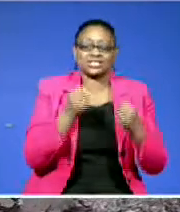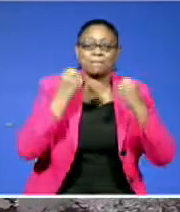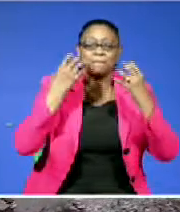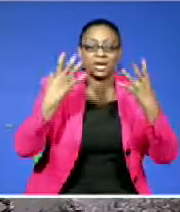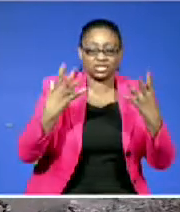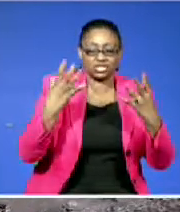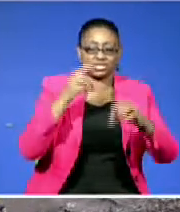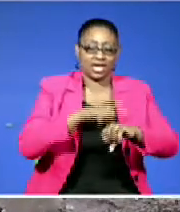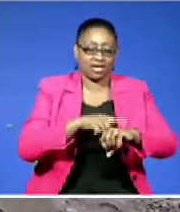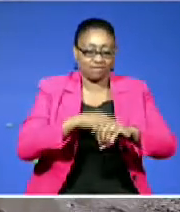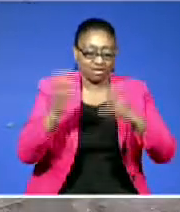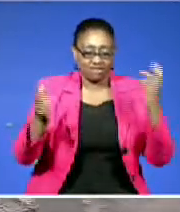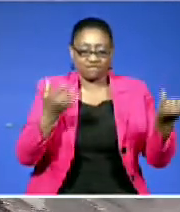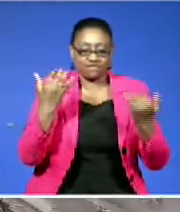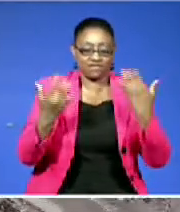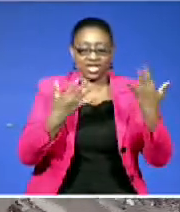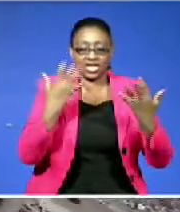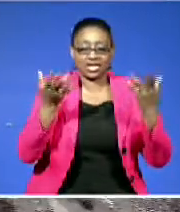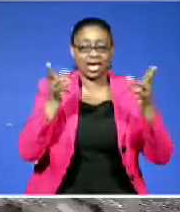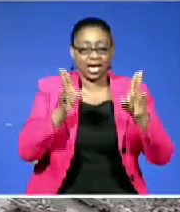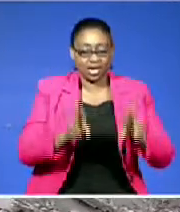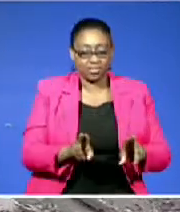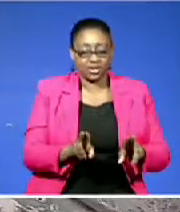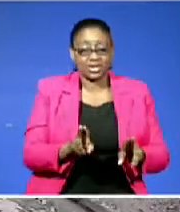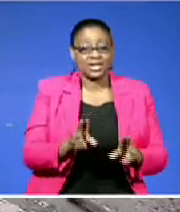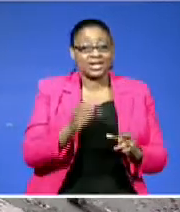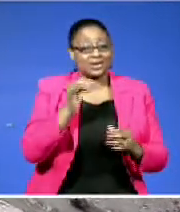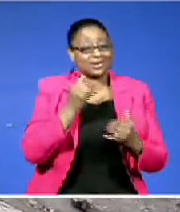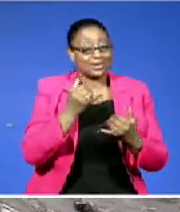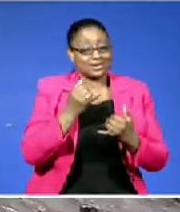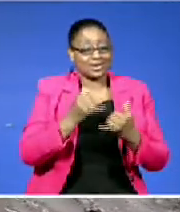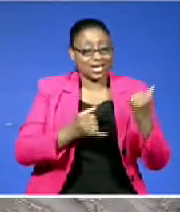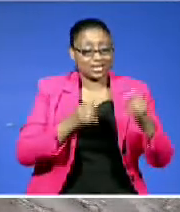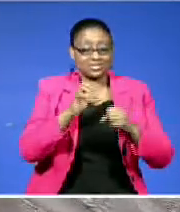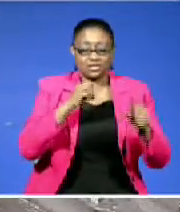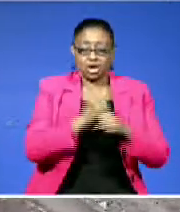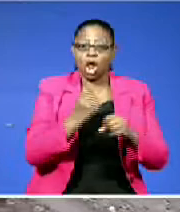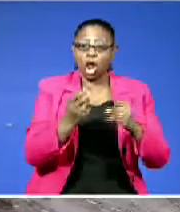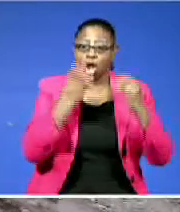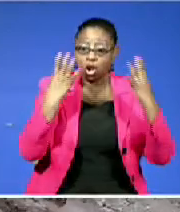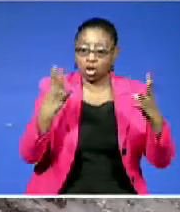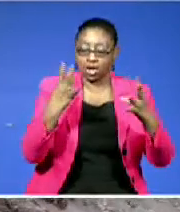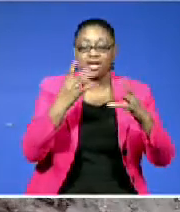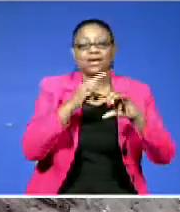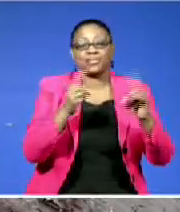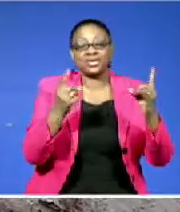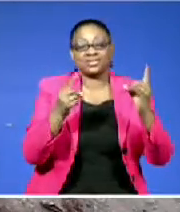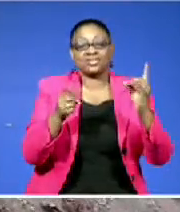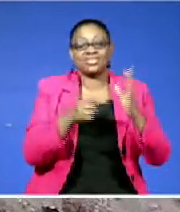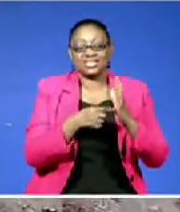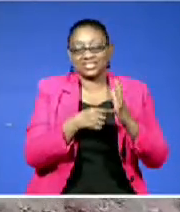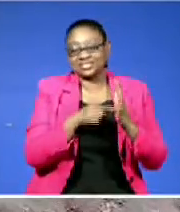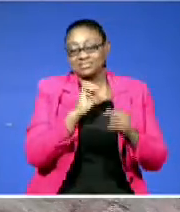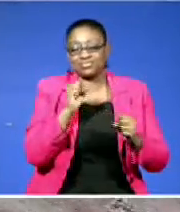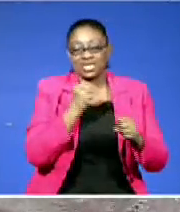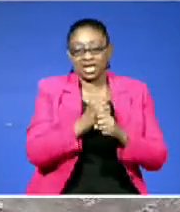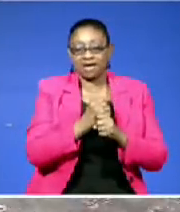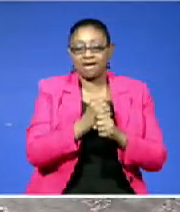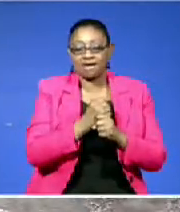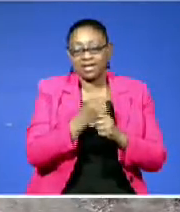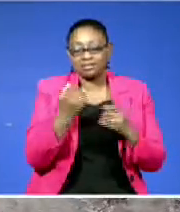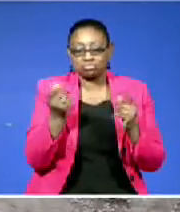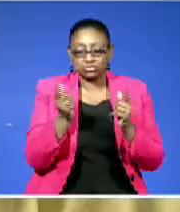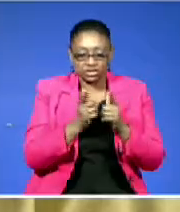as the fire that we had in 2017, early March, because most of the stuff in this area, like I said,